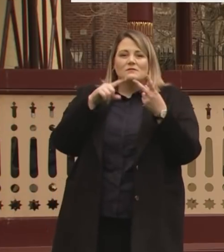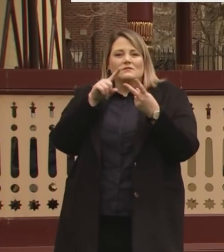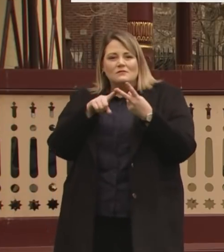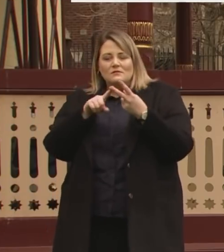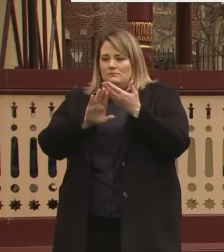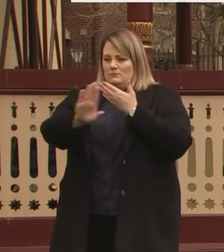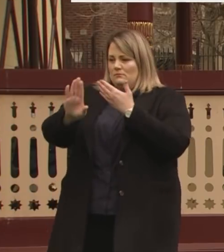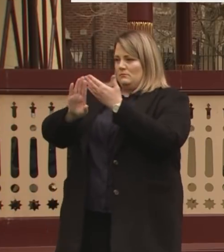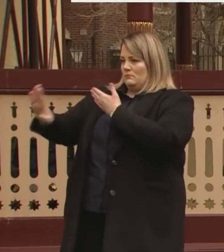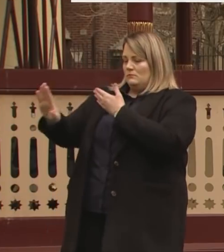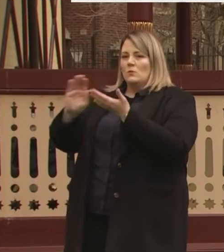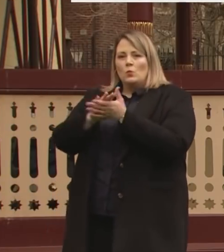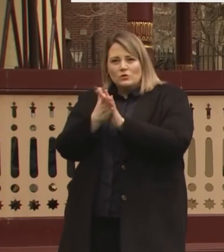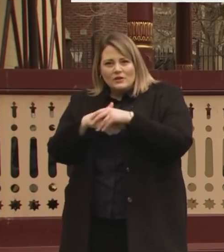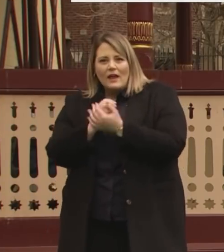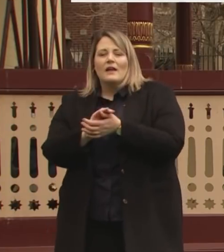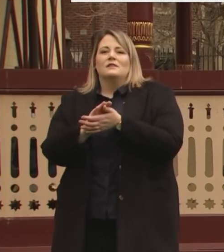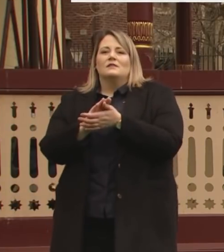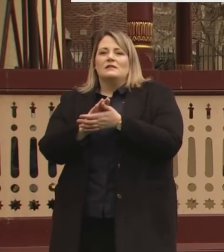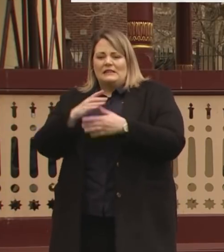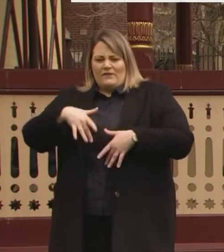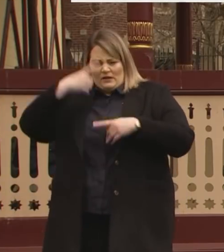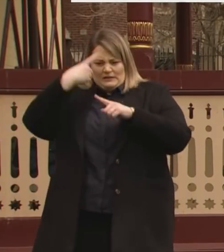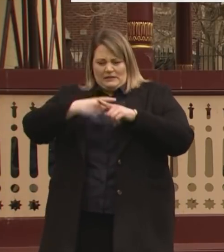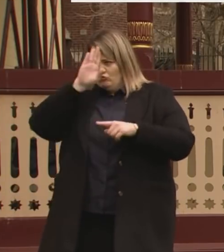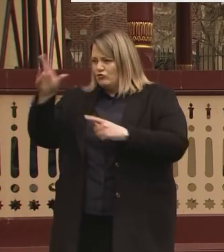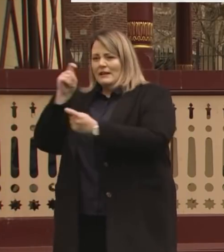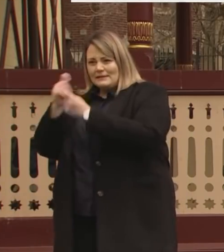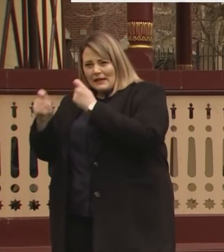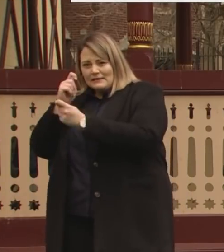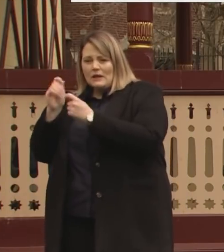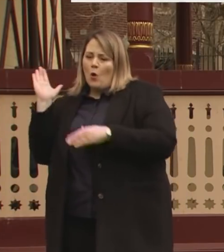will buy us the time to get to that full vaccination coverage. Thank you.